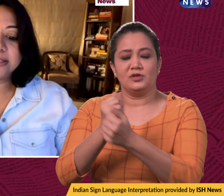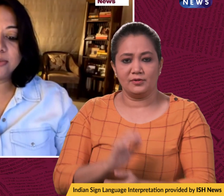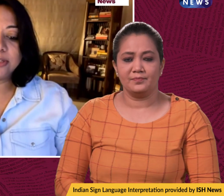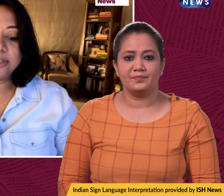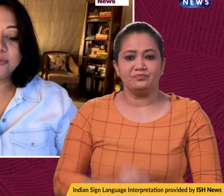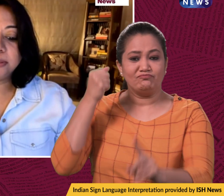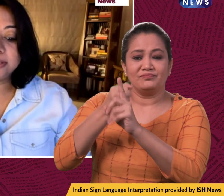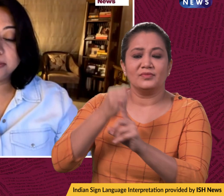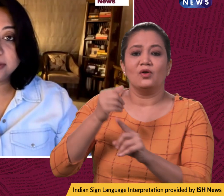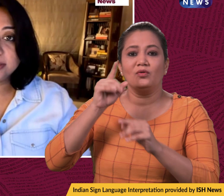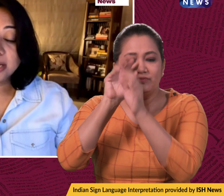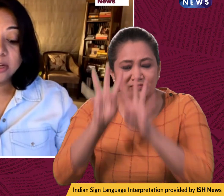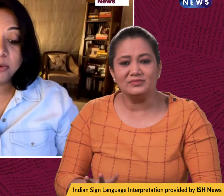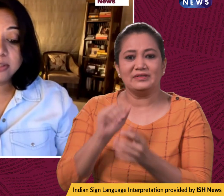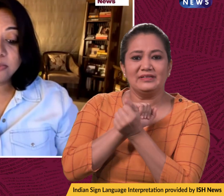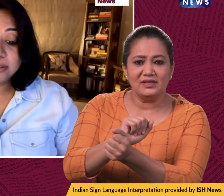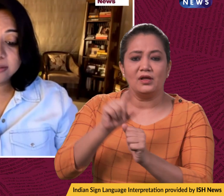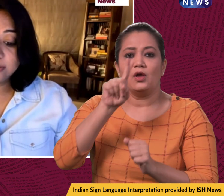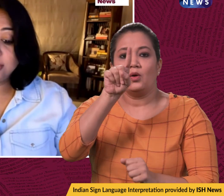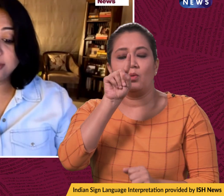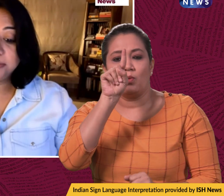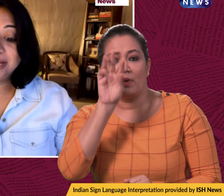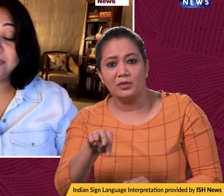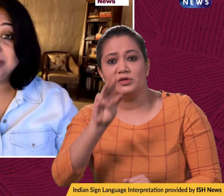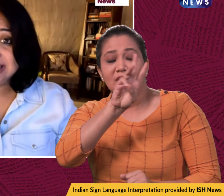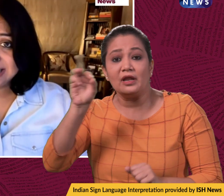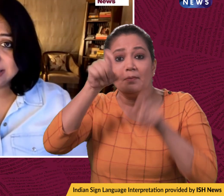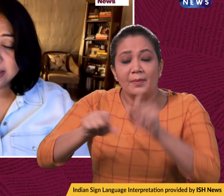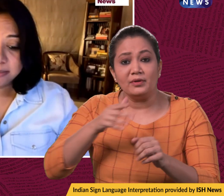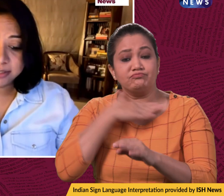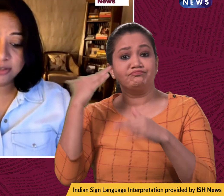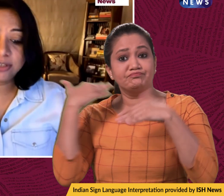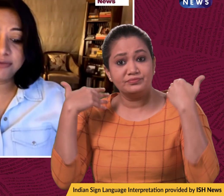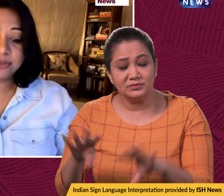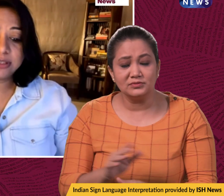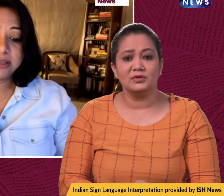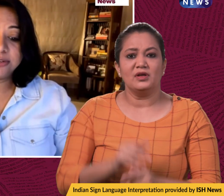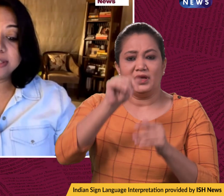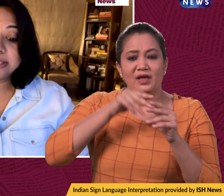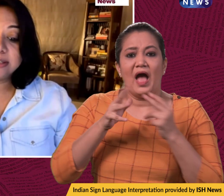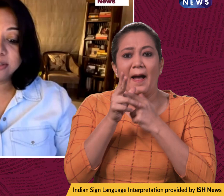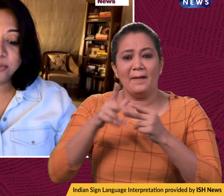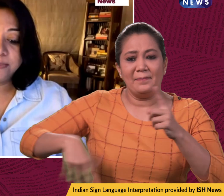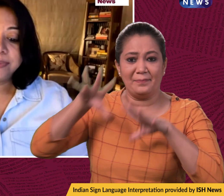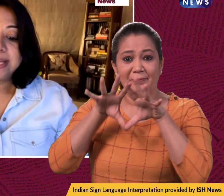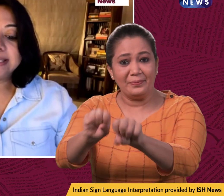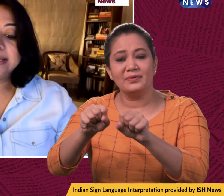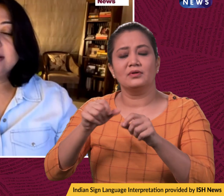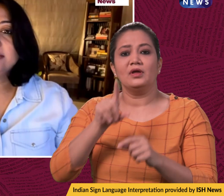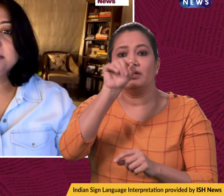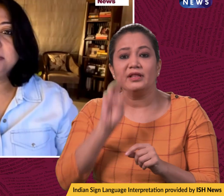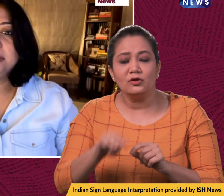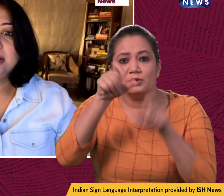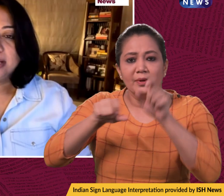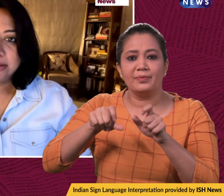Assistance Association for Political Prisoners, more than 1,300 people have been killed by security forces in the country since the coup and